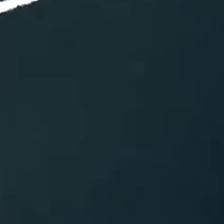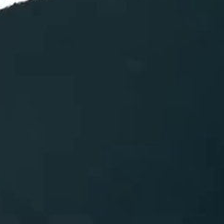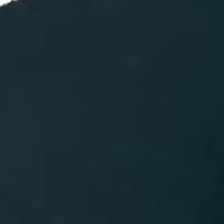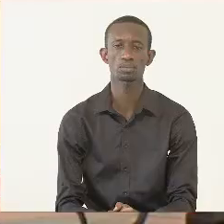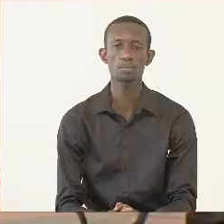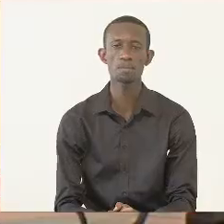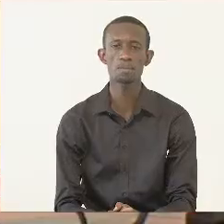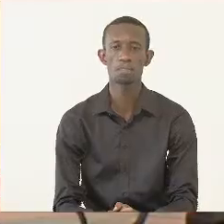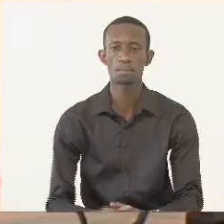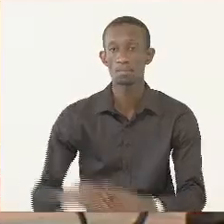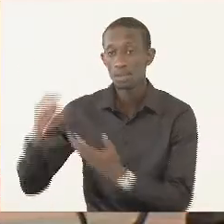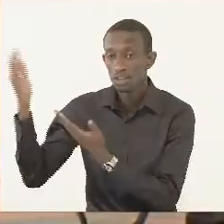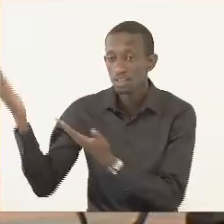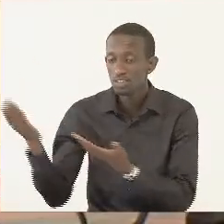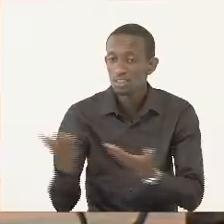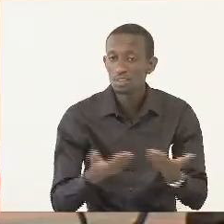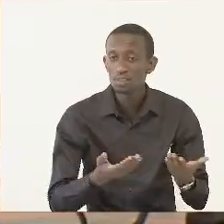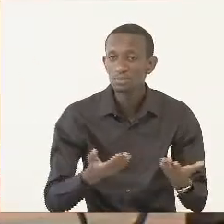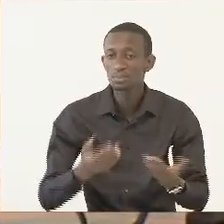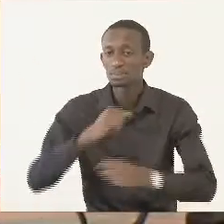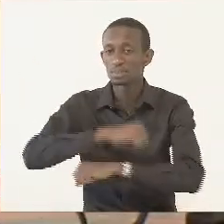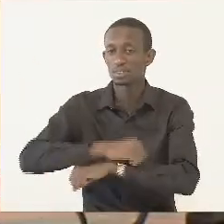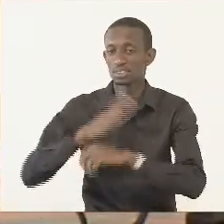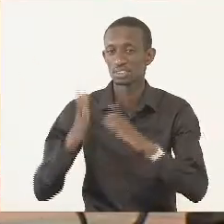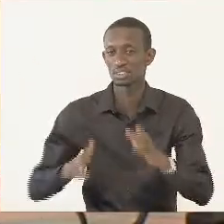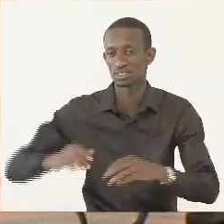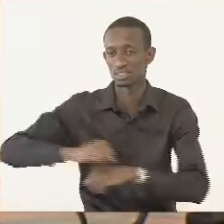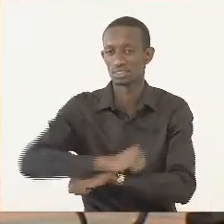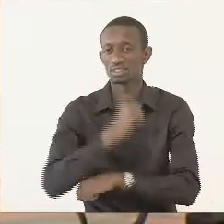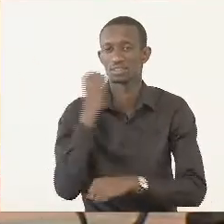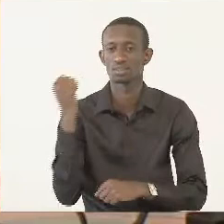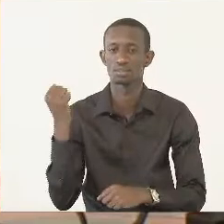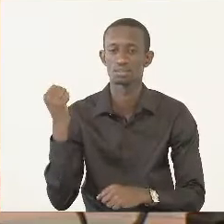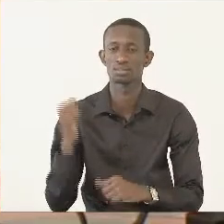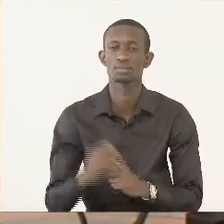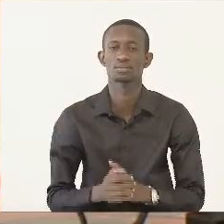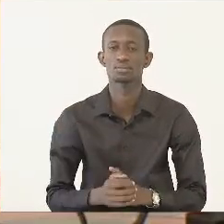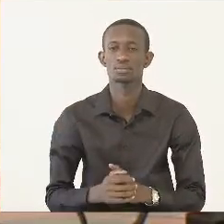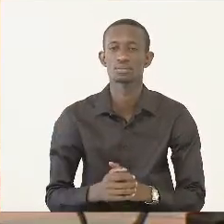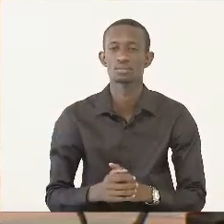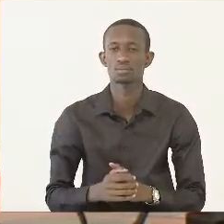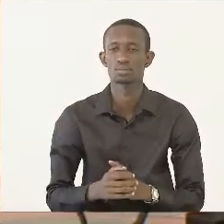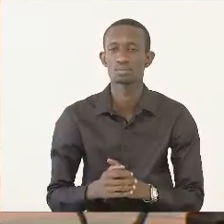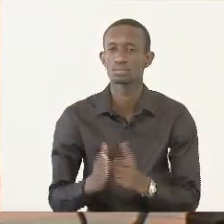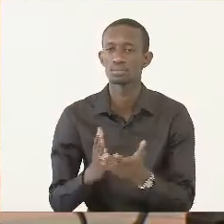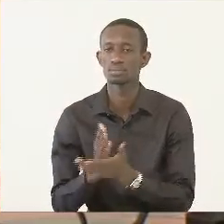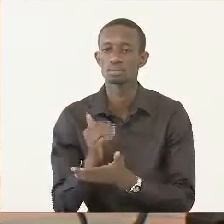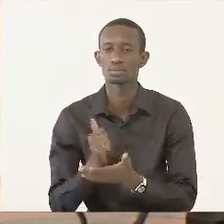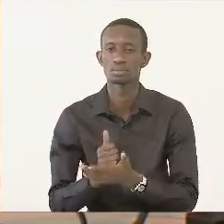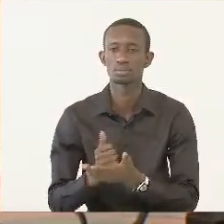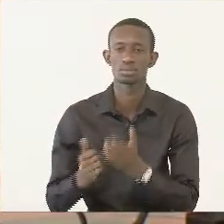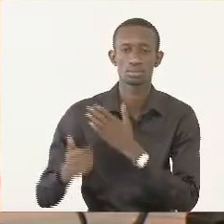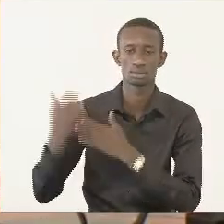Board. Welcome again, the Senior Fives, but because like we just talked about, when this is a